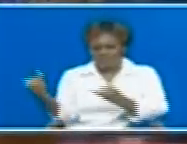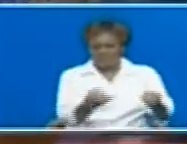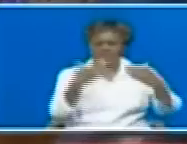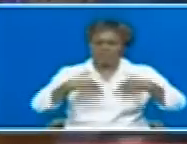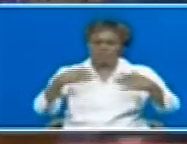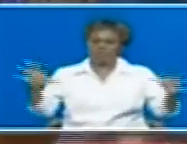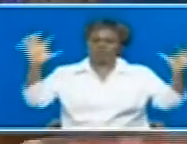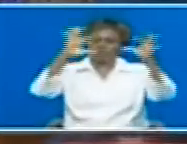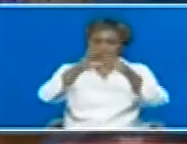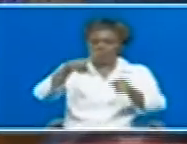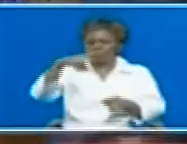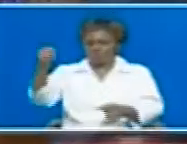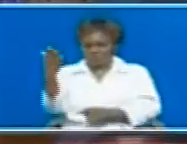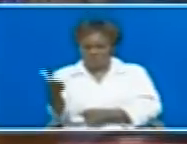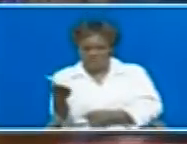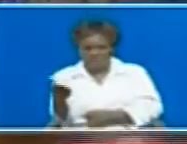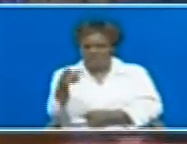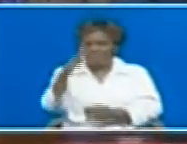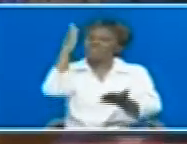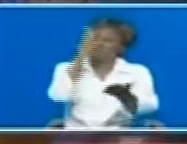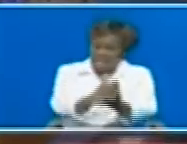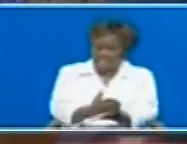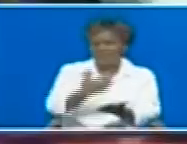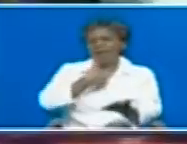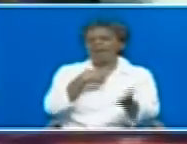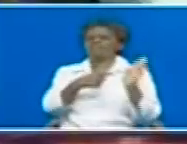join you as you go towards that. That's a fact, and I can show you